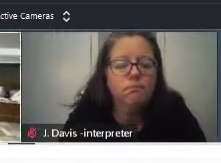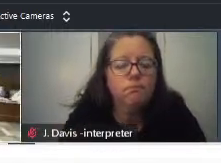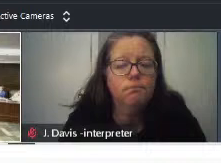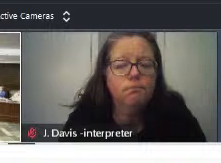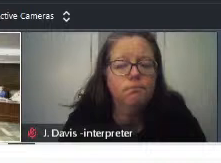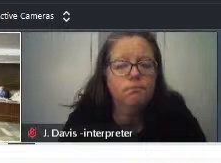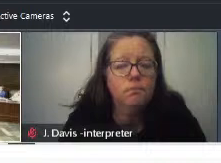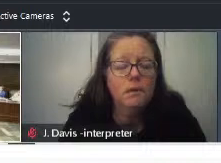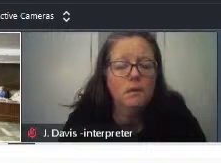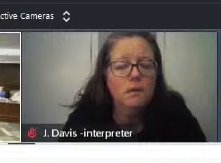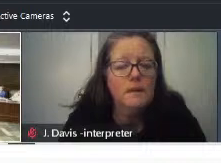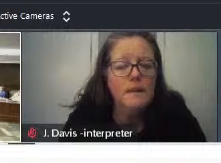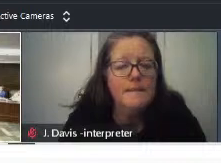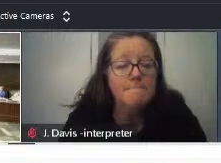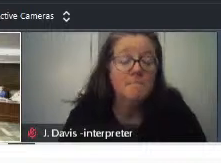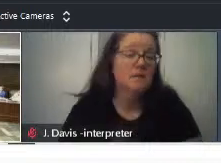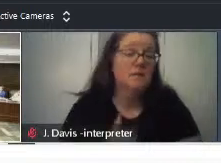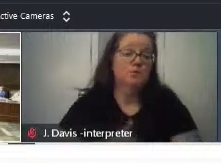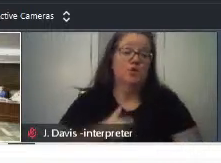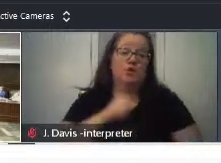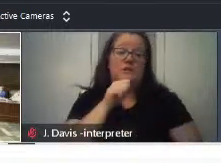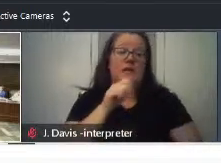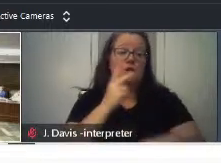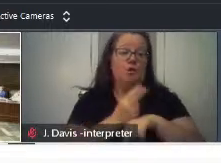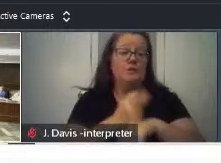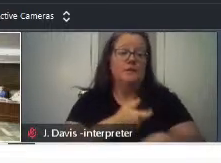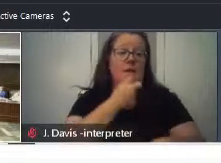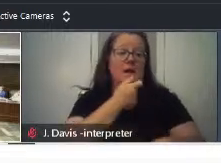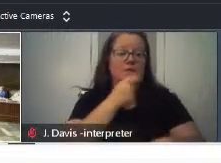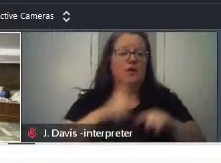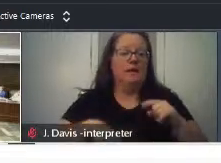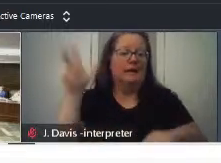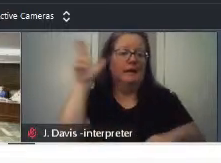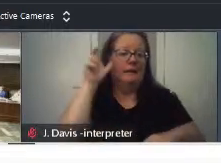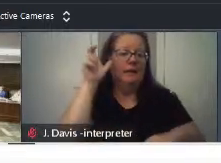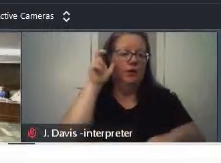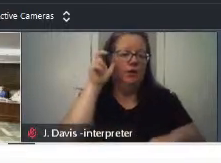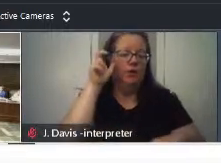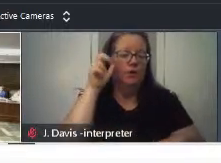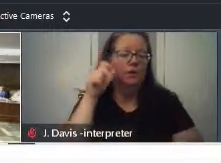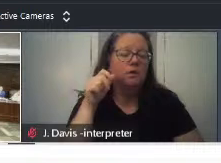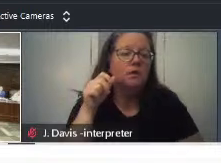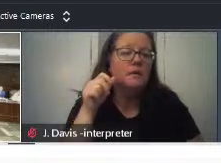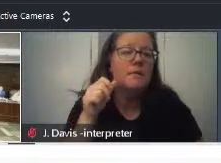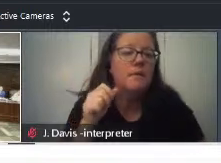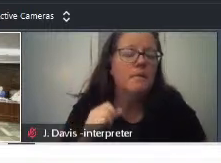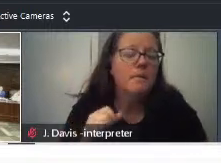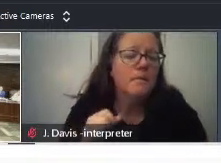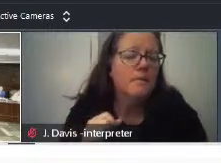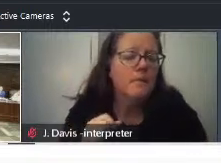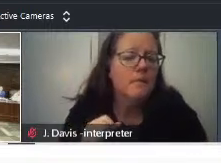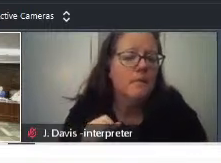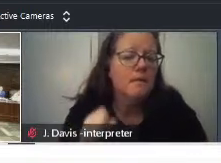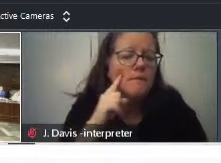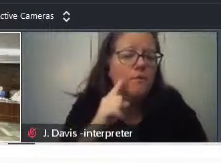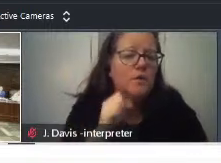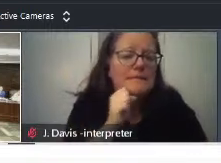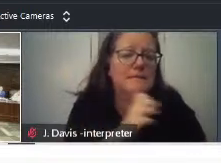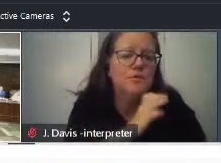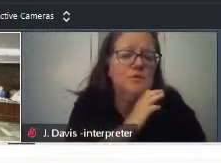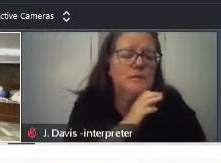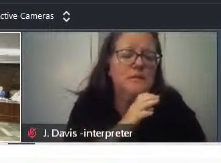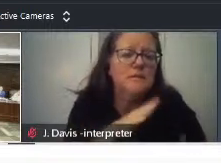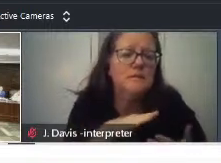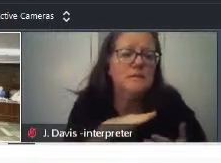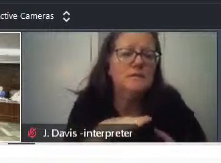Council orders and asking for that for the Whitehaven area. He wants to build senior residences in our community. But